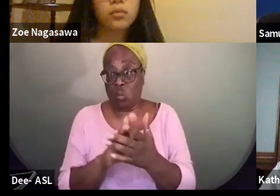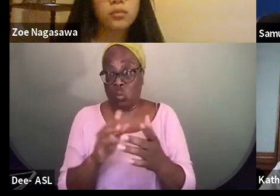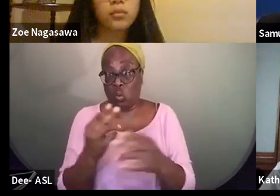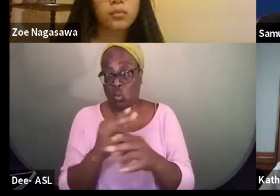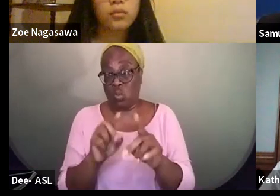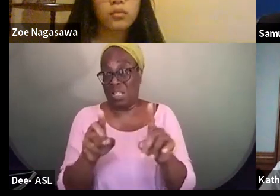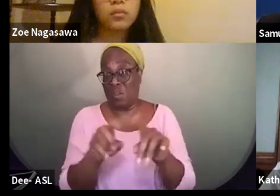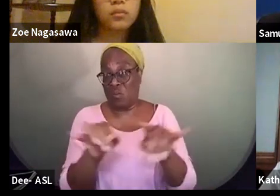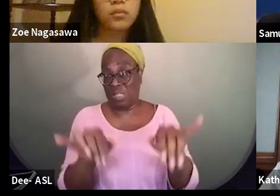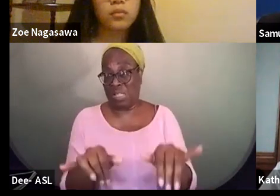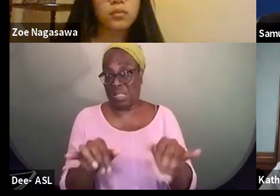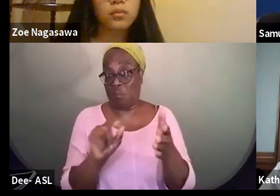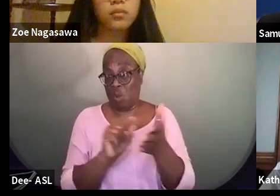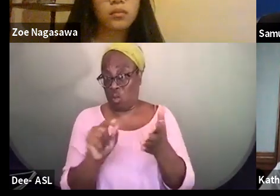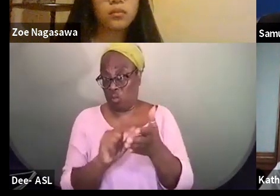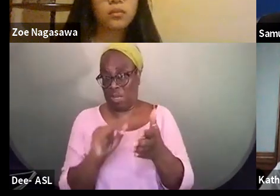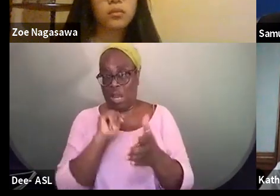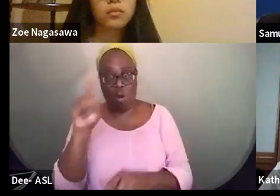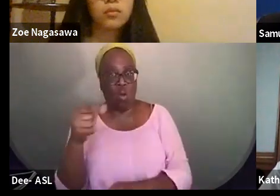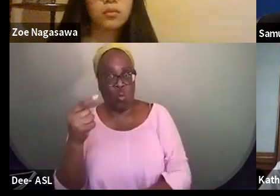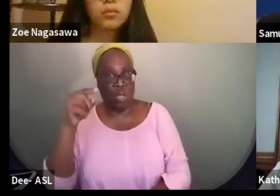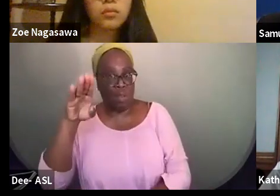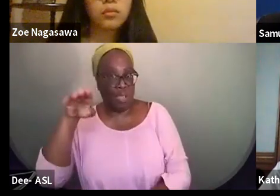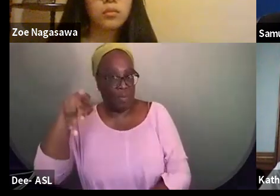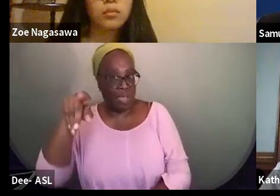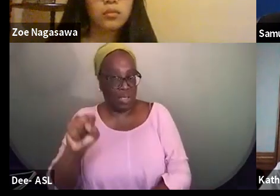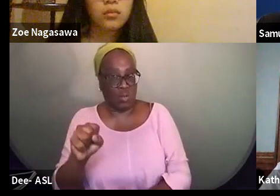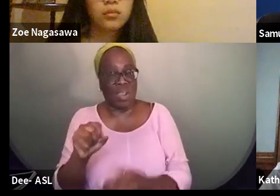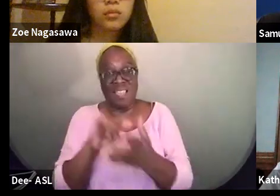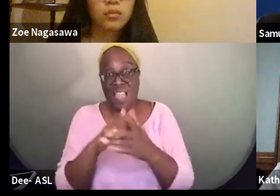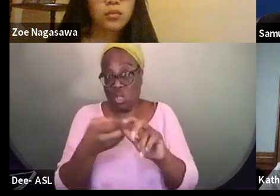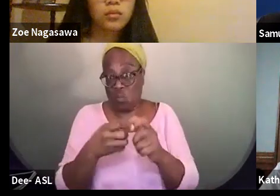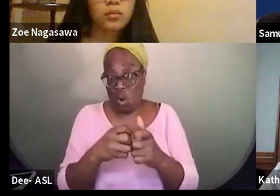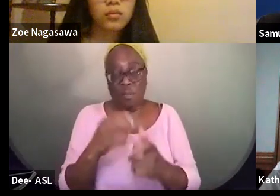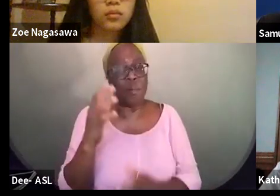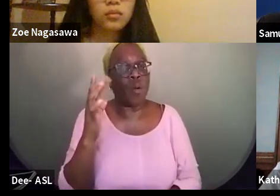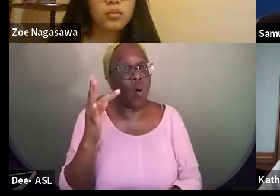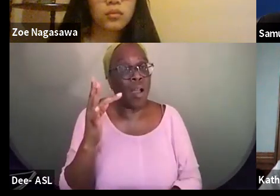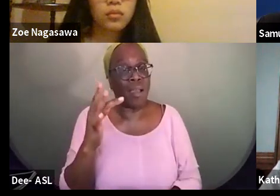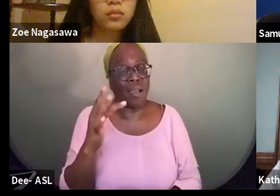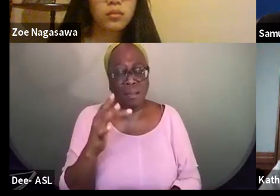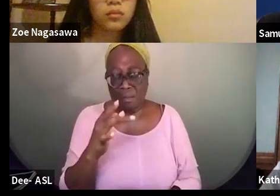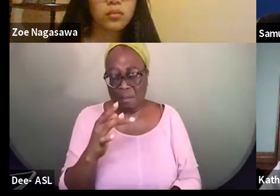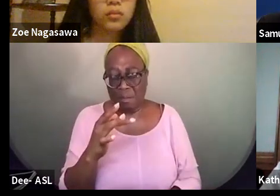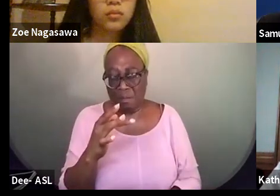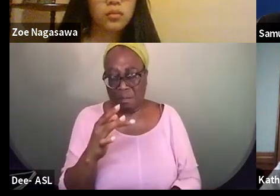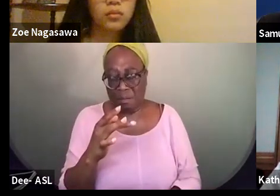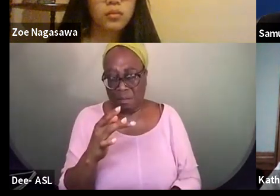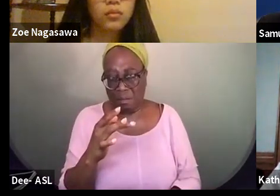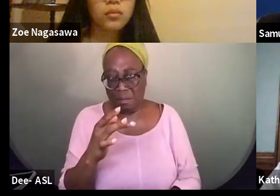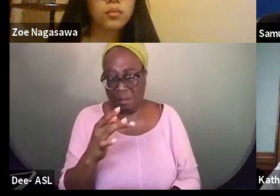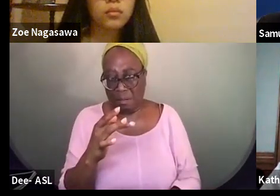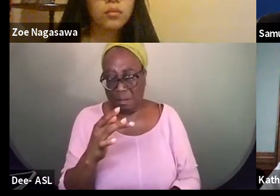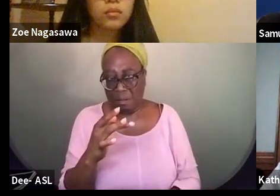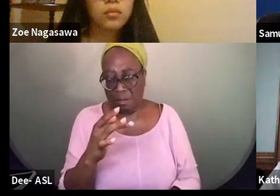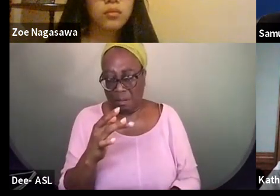grading other than BPS grading. The reason this is a problem is that they may be converted wrong. I used to go to schools in the town